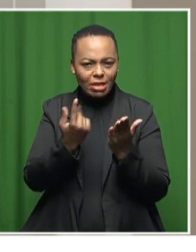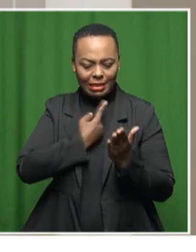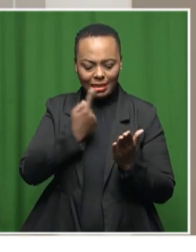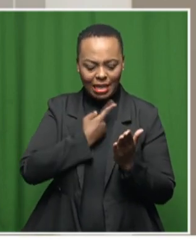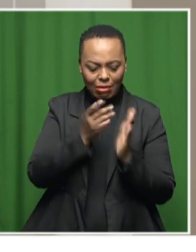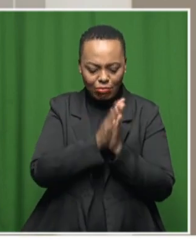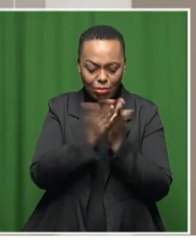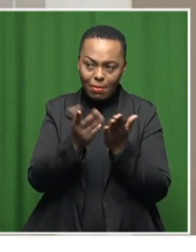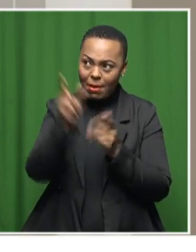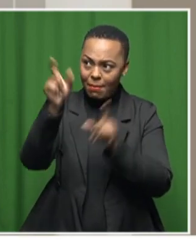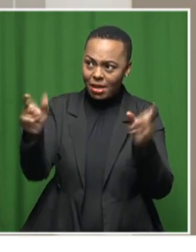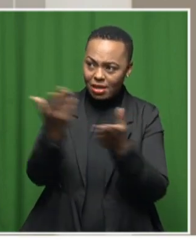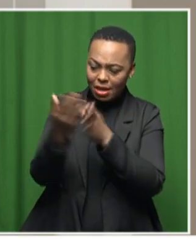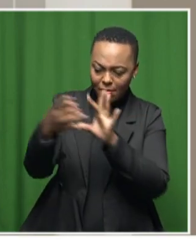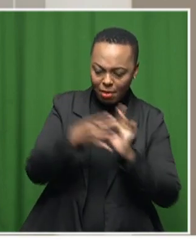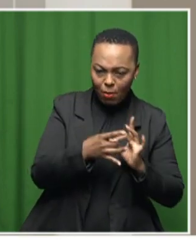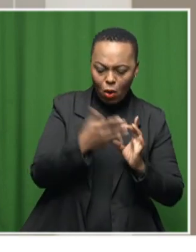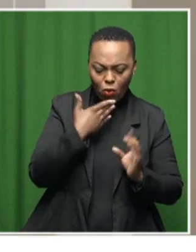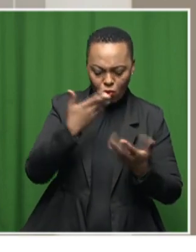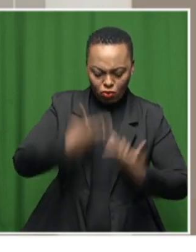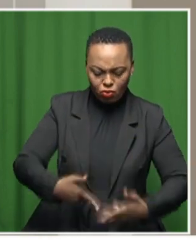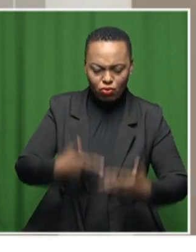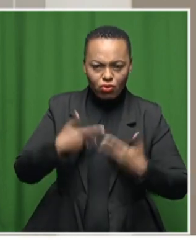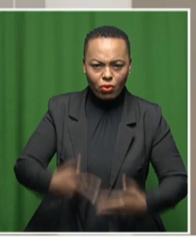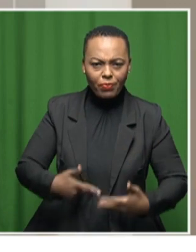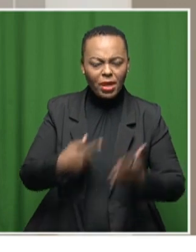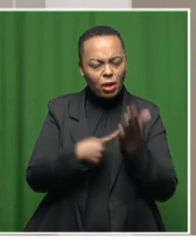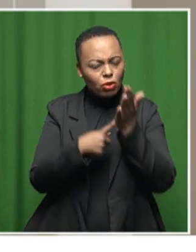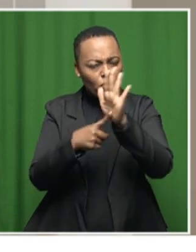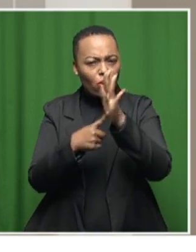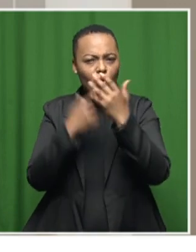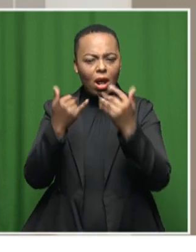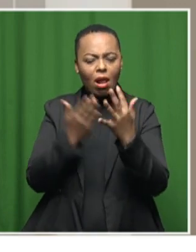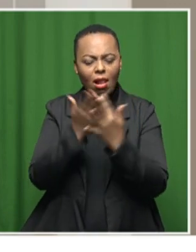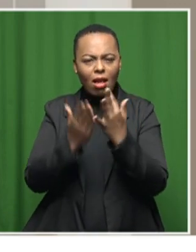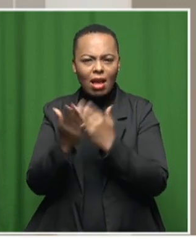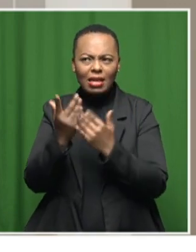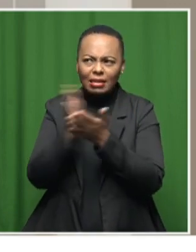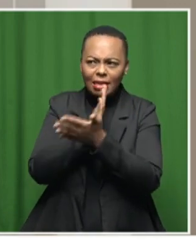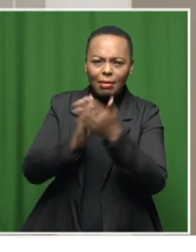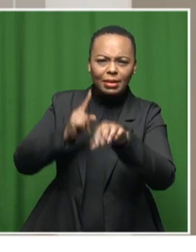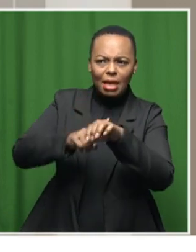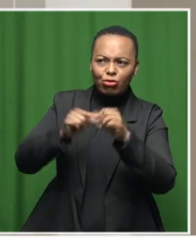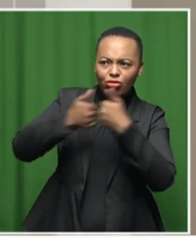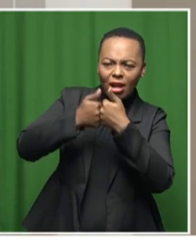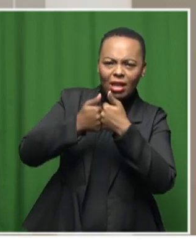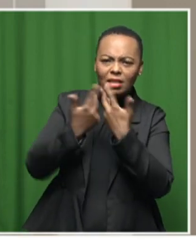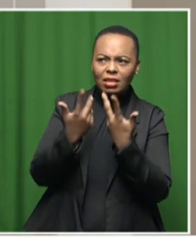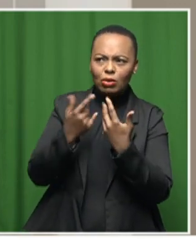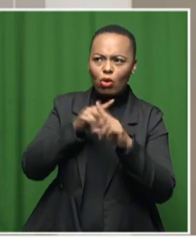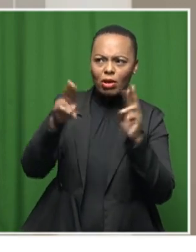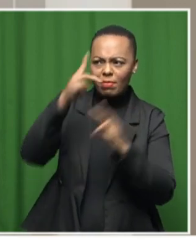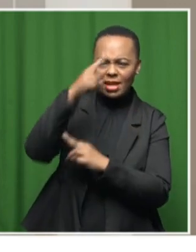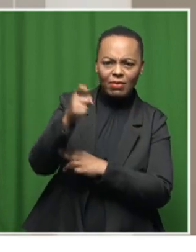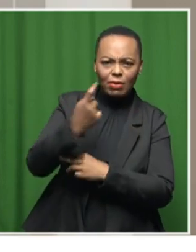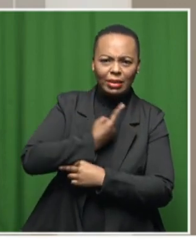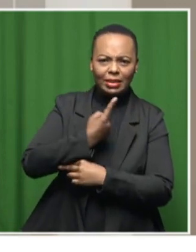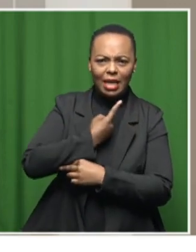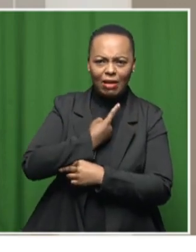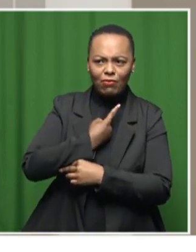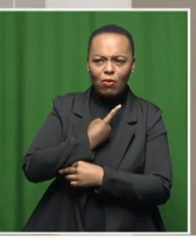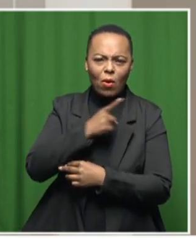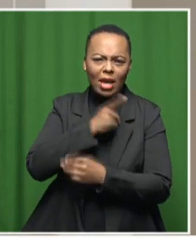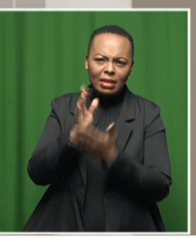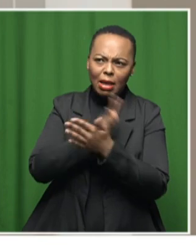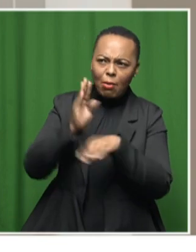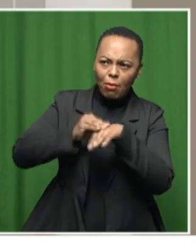book, we cover who am I? And I'll show you the gremlins that holds us back, that we don't believe in ourselves. Then what is